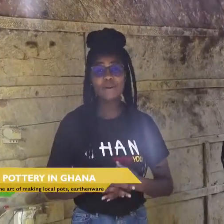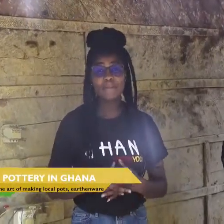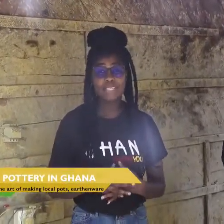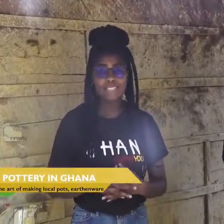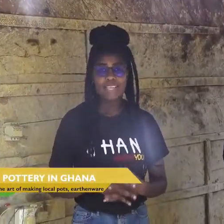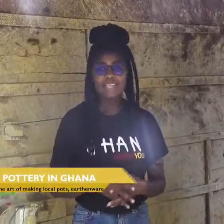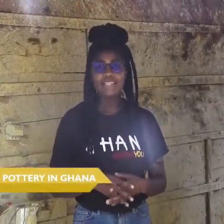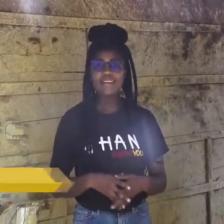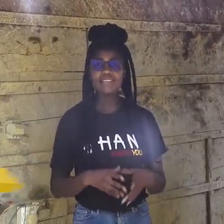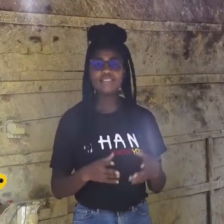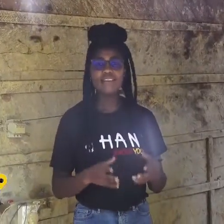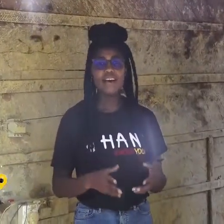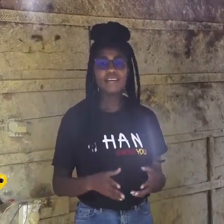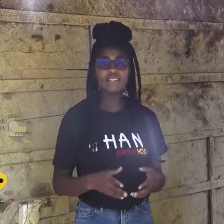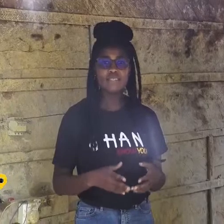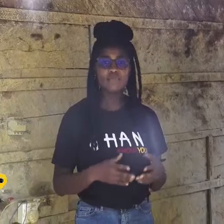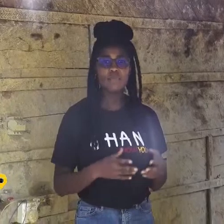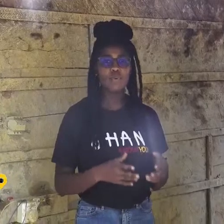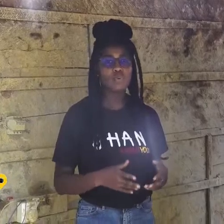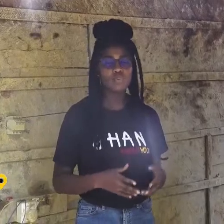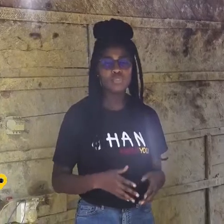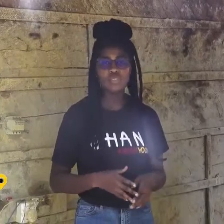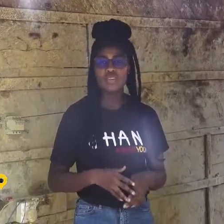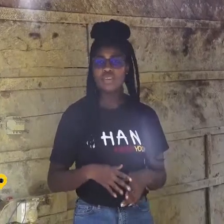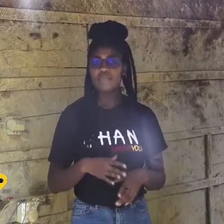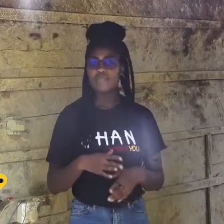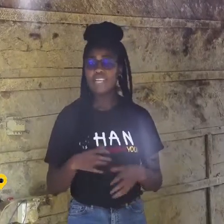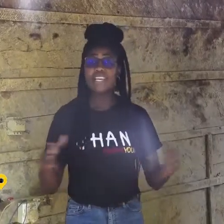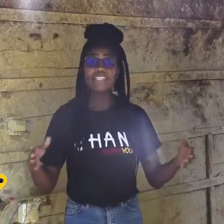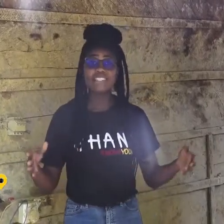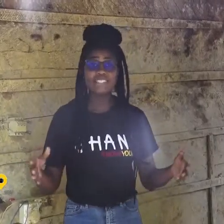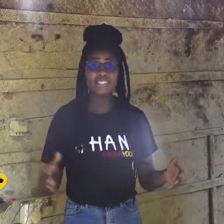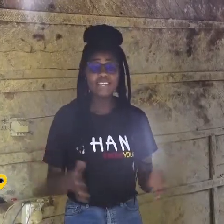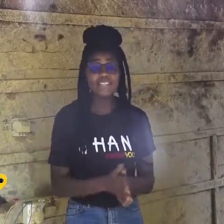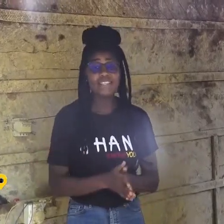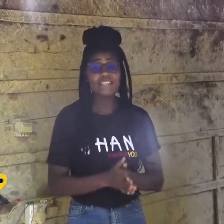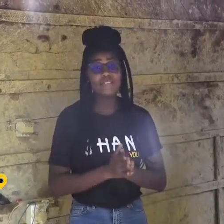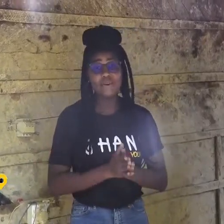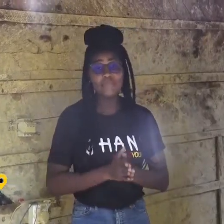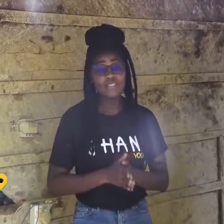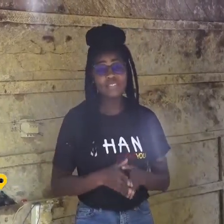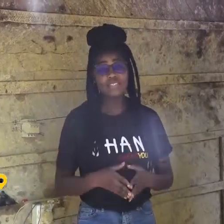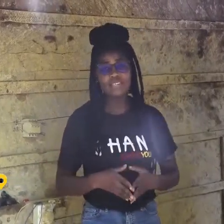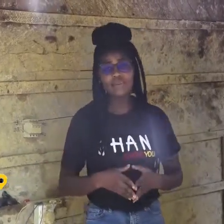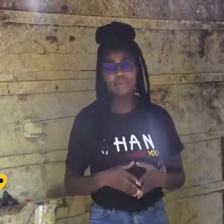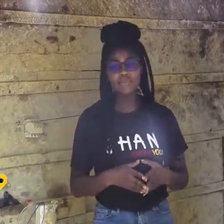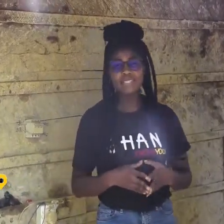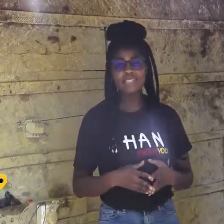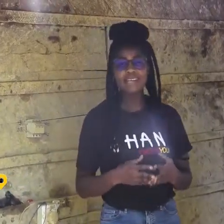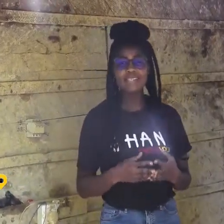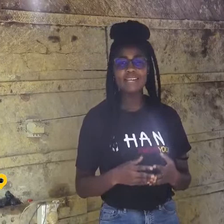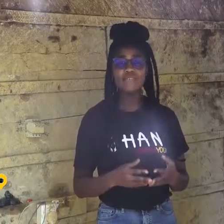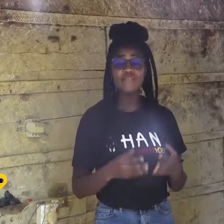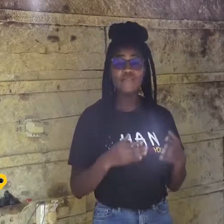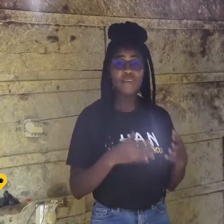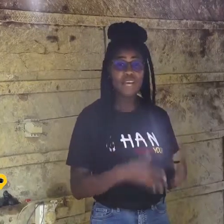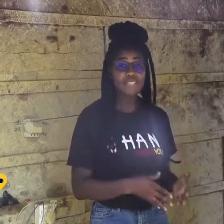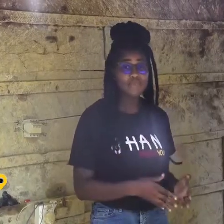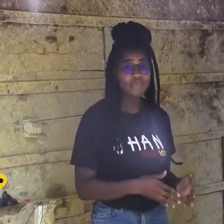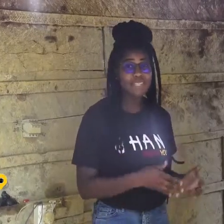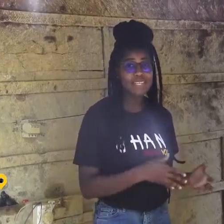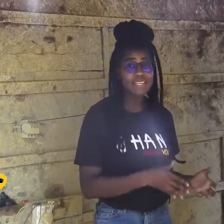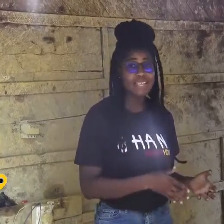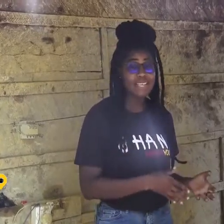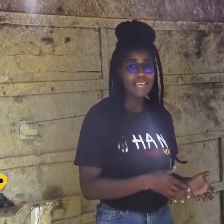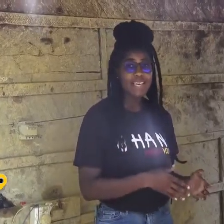of ceramics. He does jars, bowls, plates, anything ceramics you can think about, but they are done